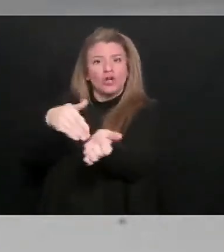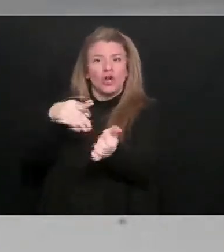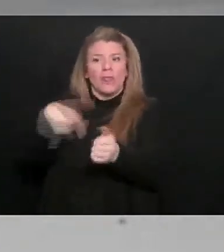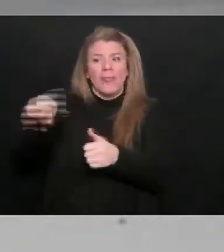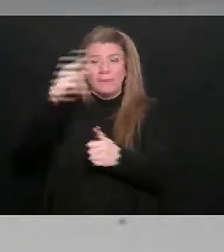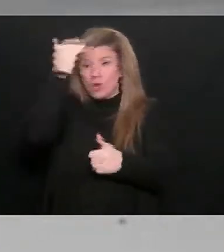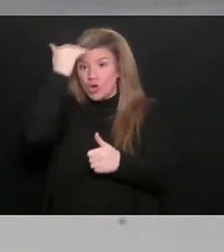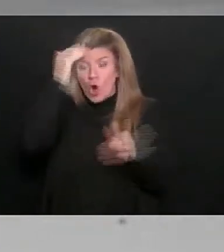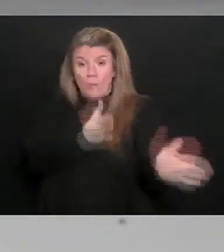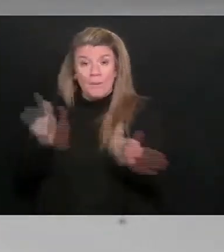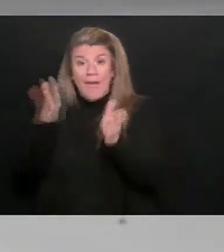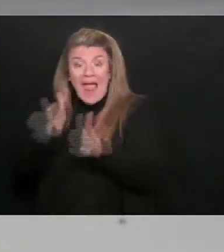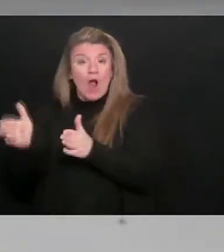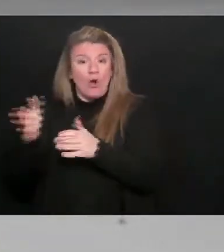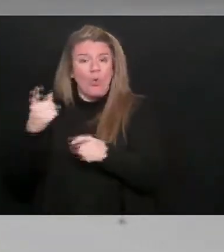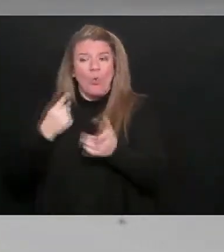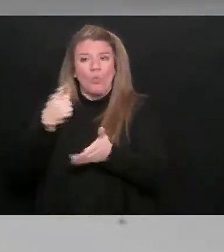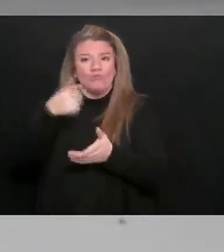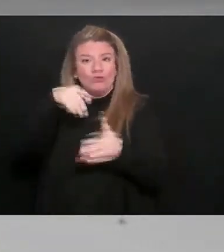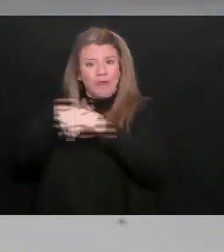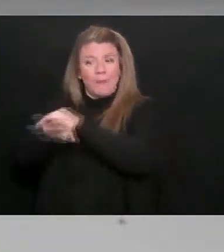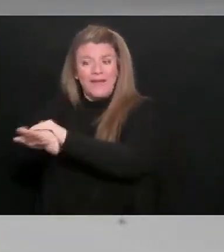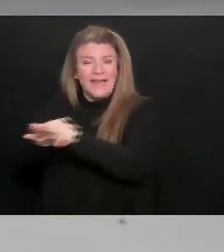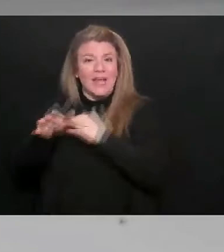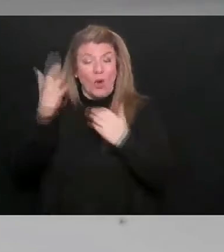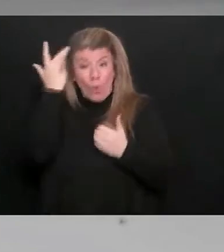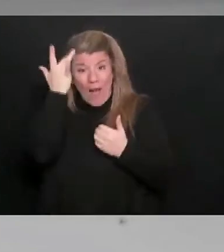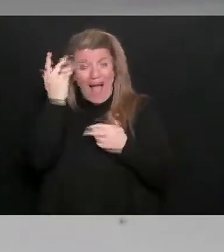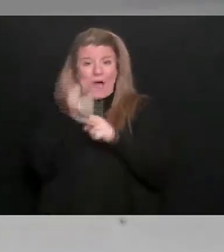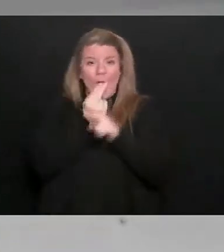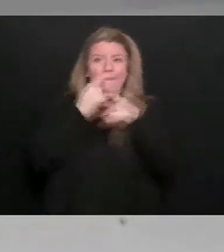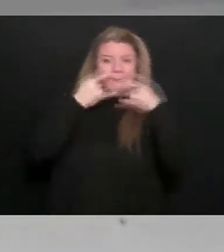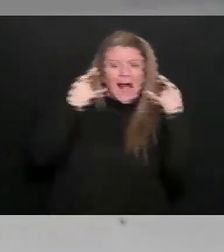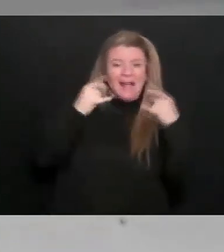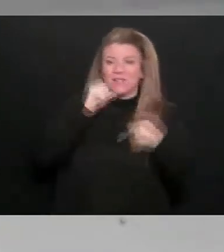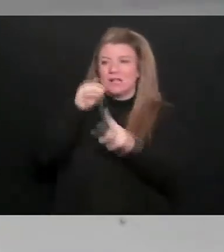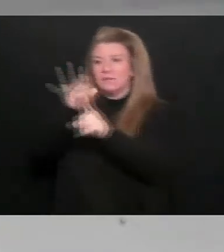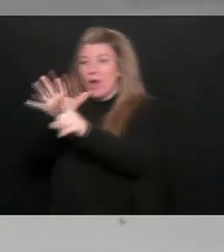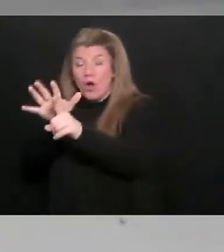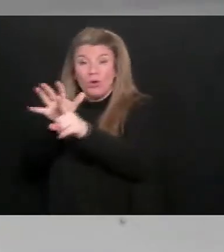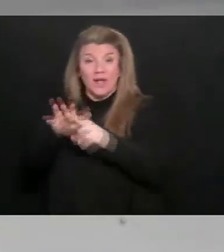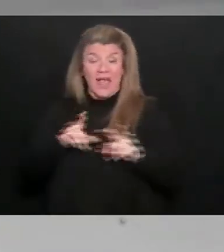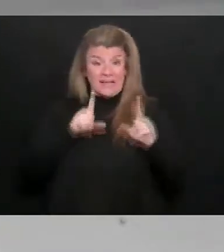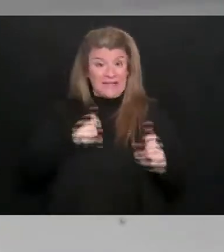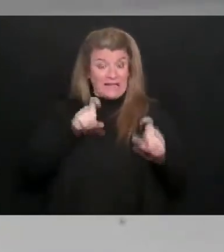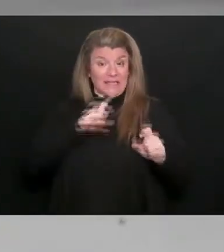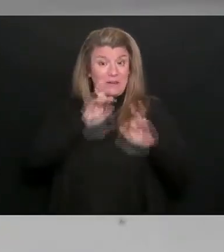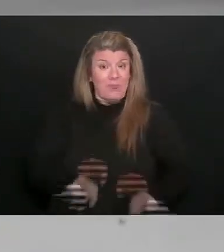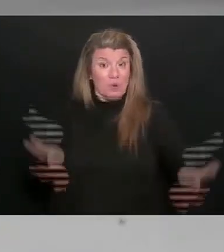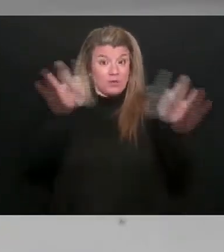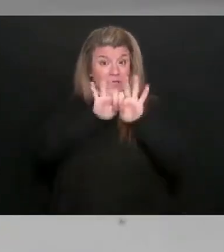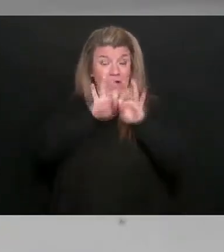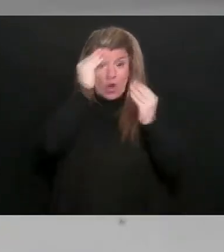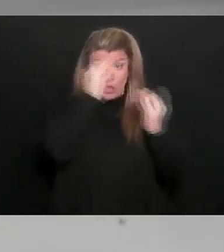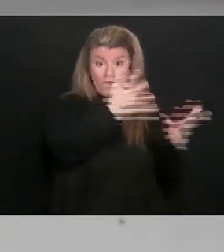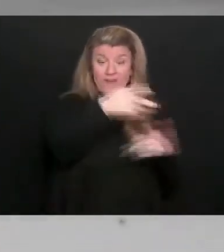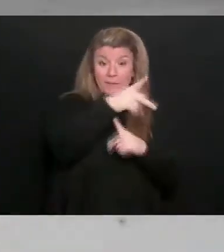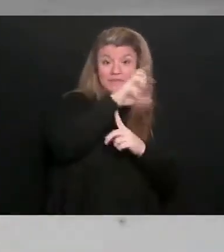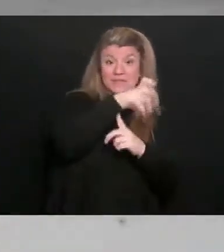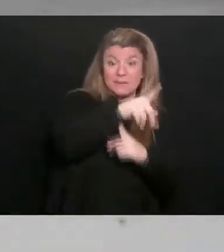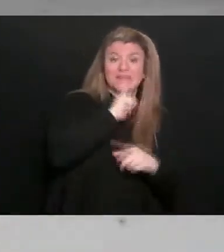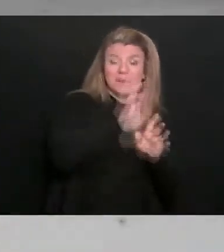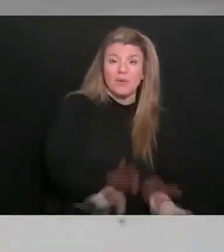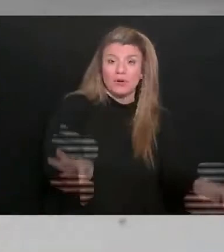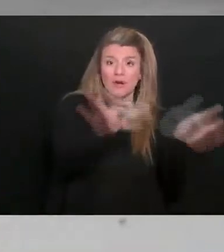to definitely wear a mask and not expose other individuals. But getting tested is important, notifying your primary care provider if you have one, and